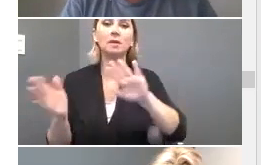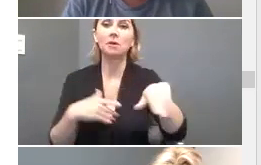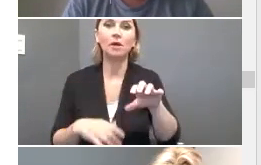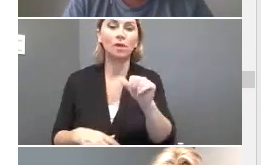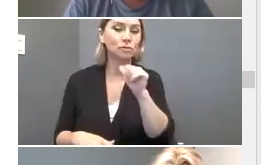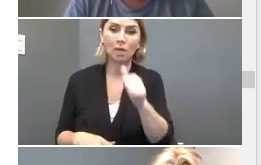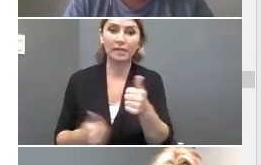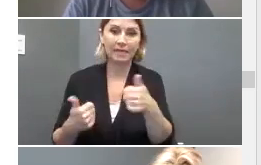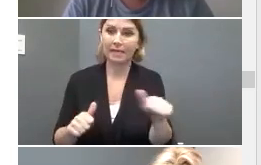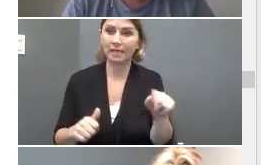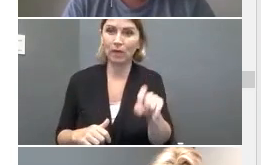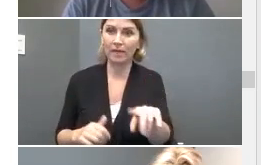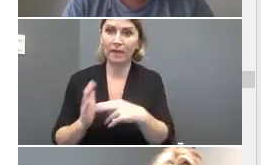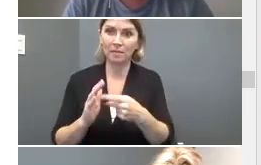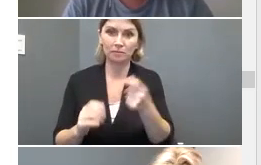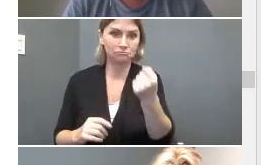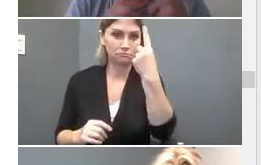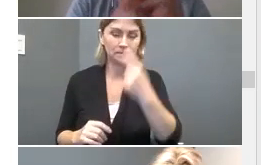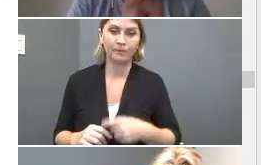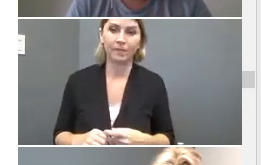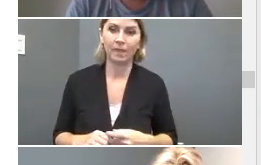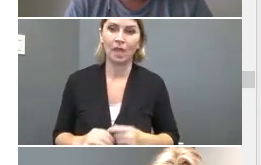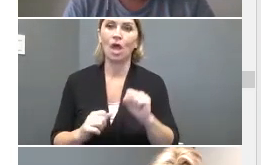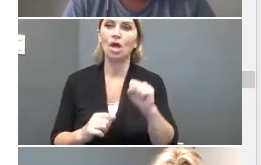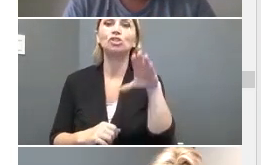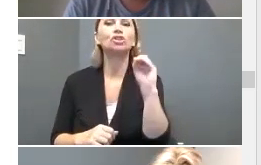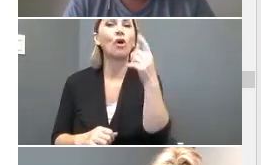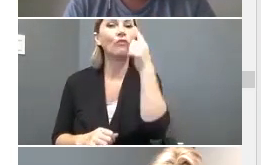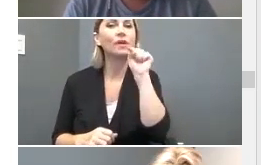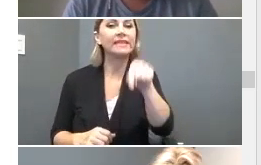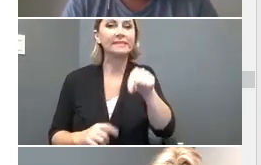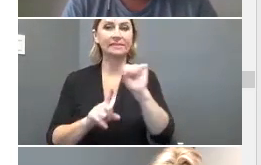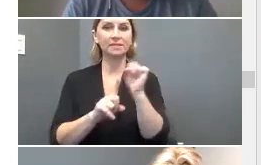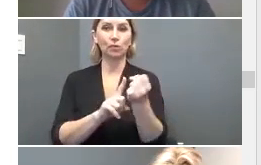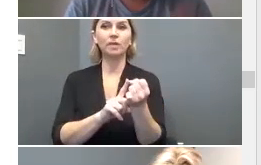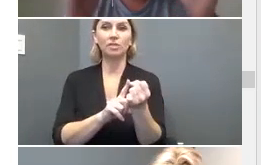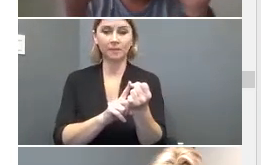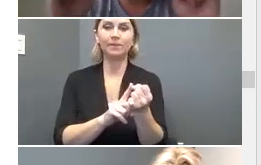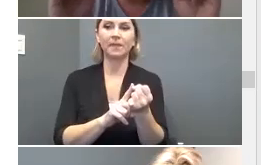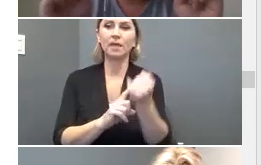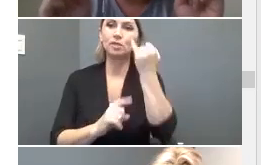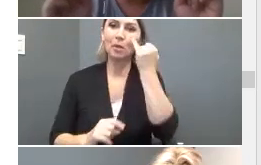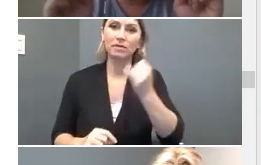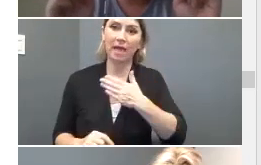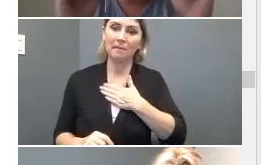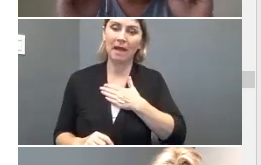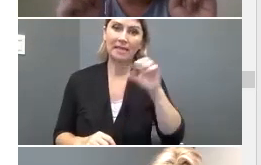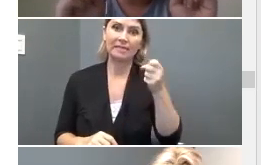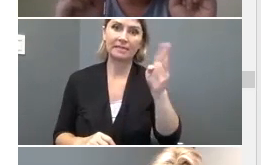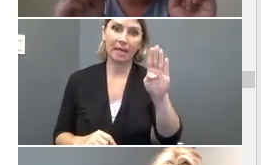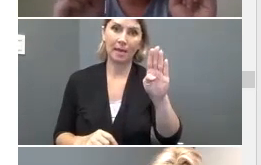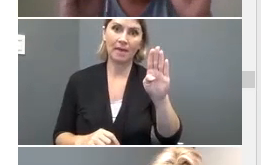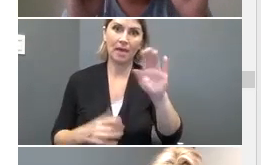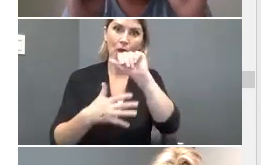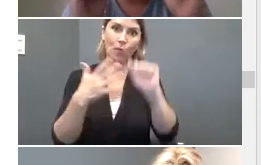that clearly that much. So in this situation, let's say that my sub array size is